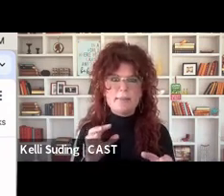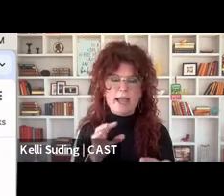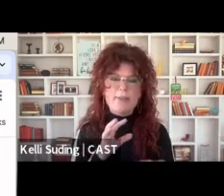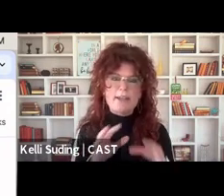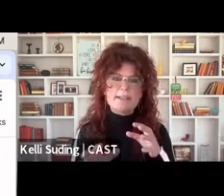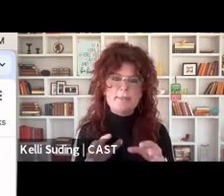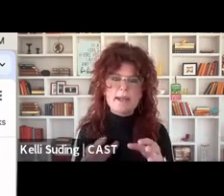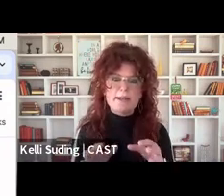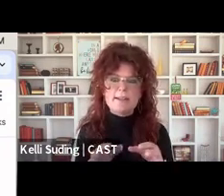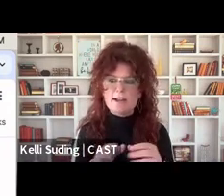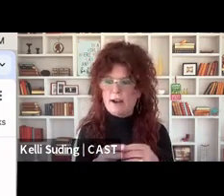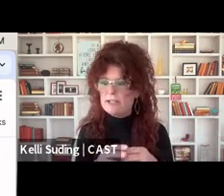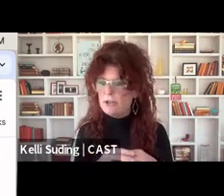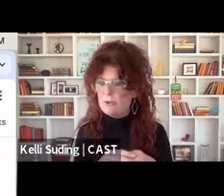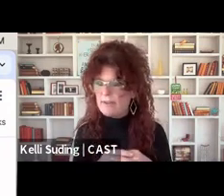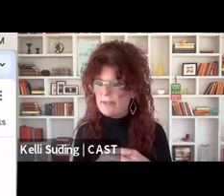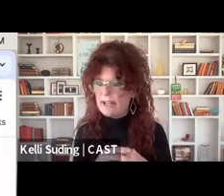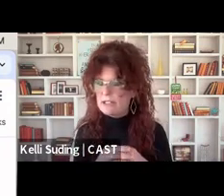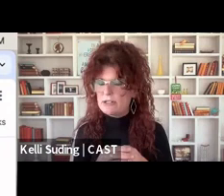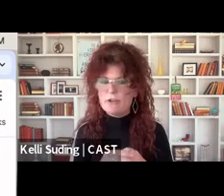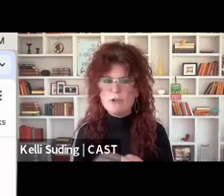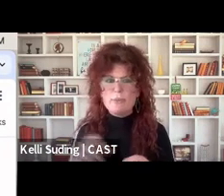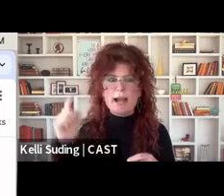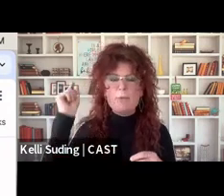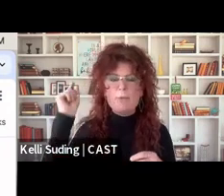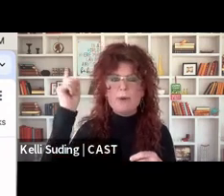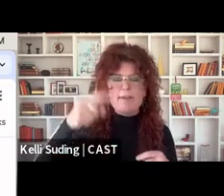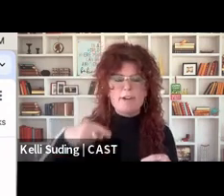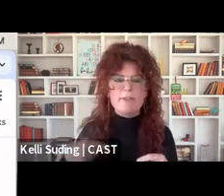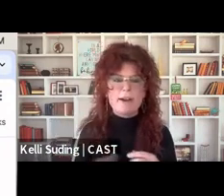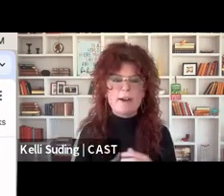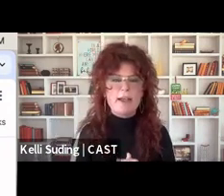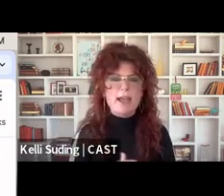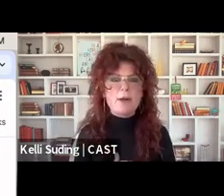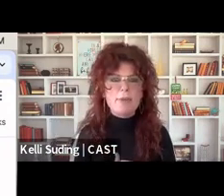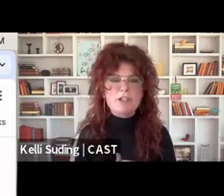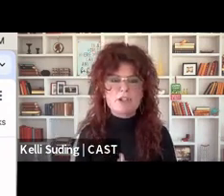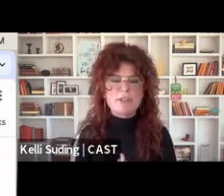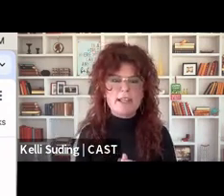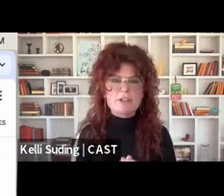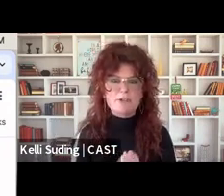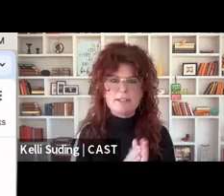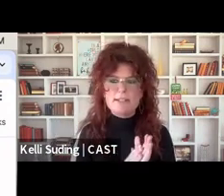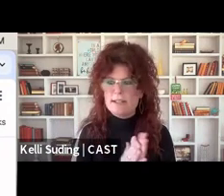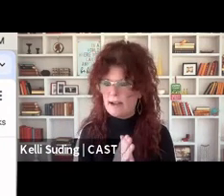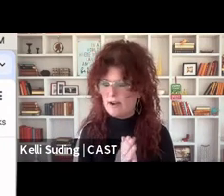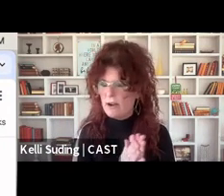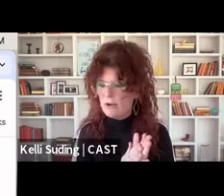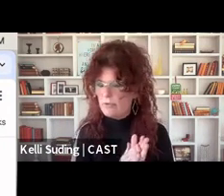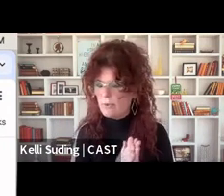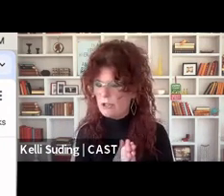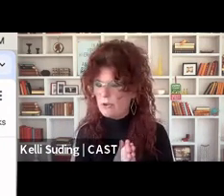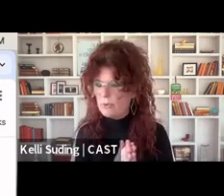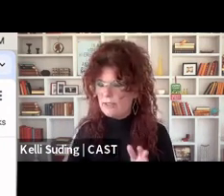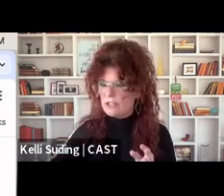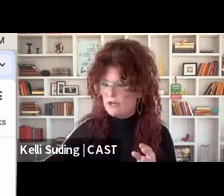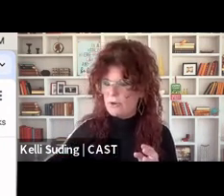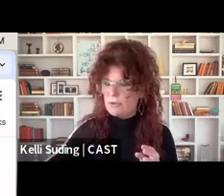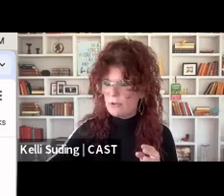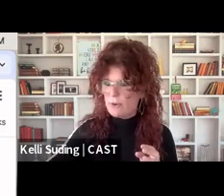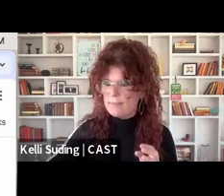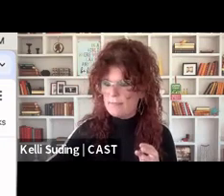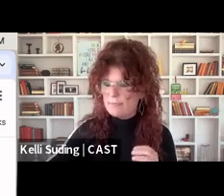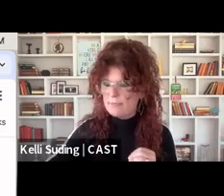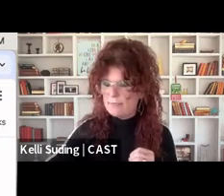that's embedded in there. I don't have that answer for you, but I will have it on there, and I'll make sure the answer is in there for you in the